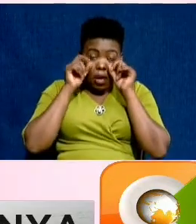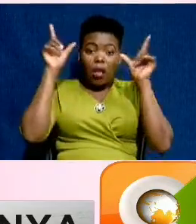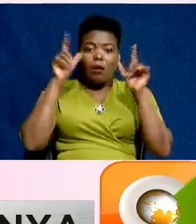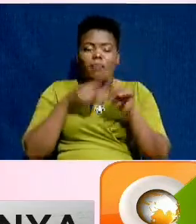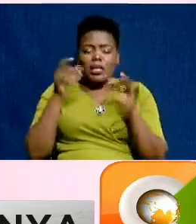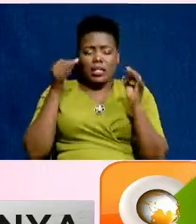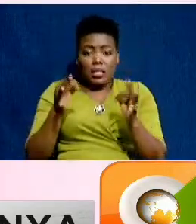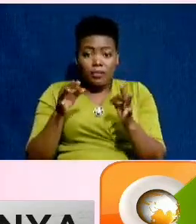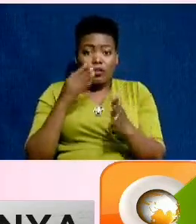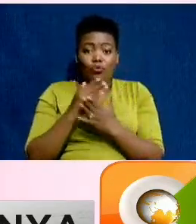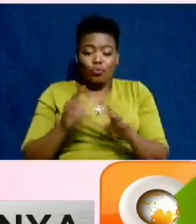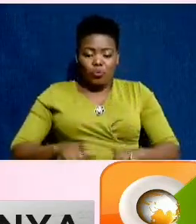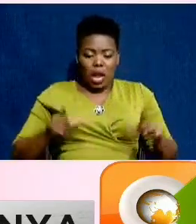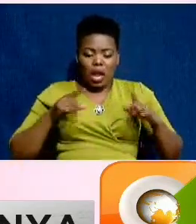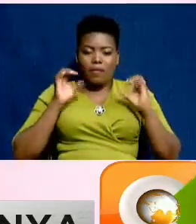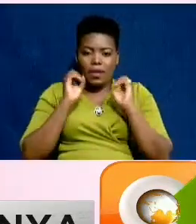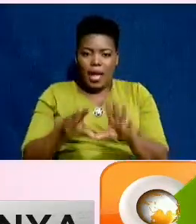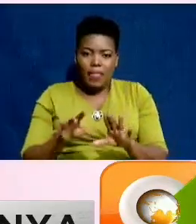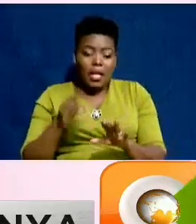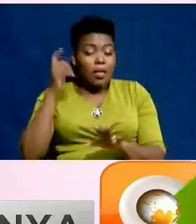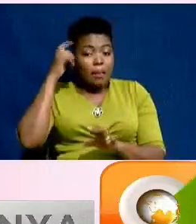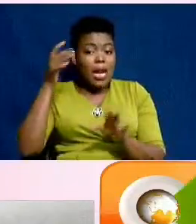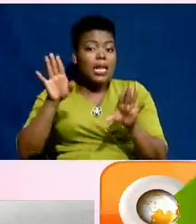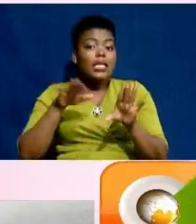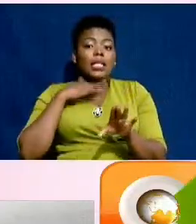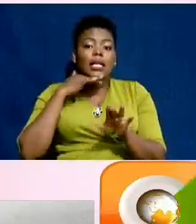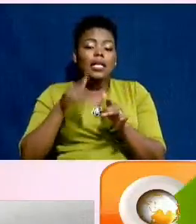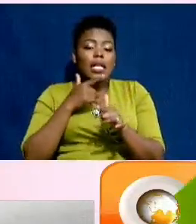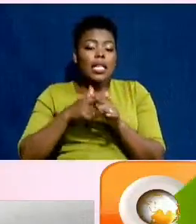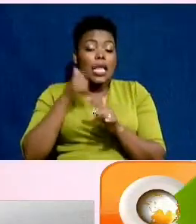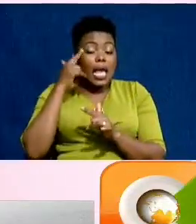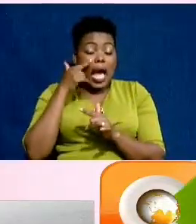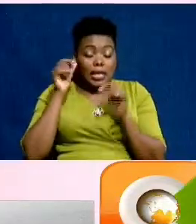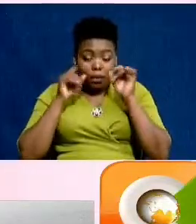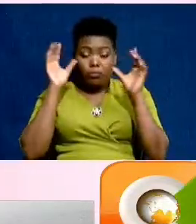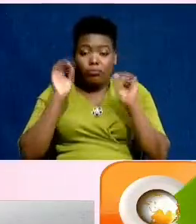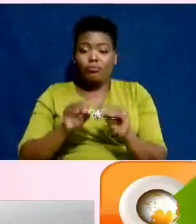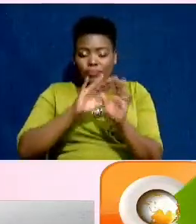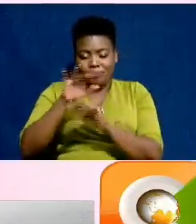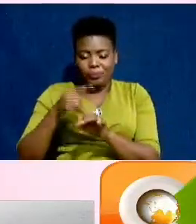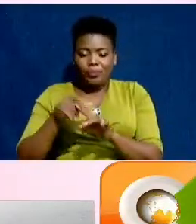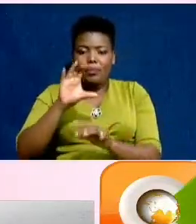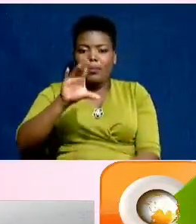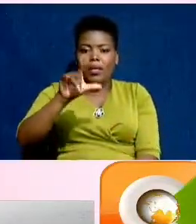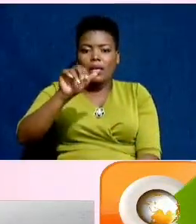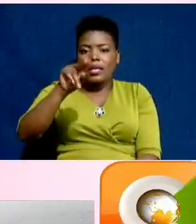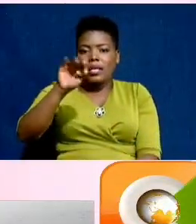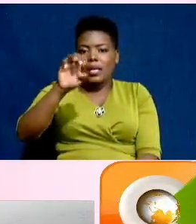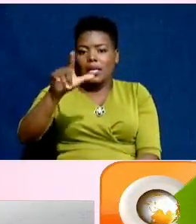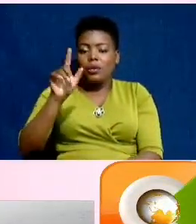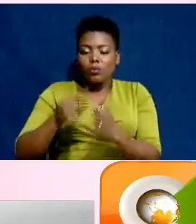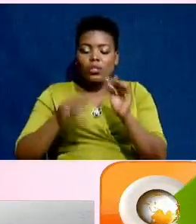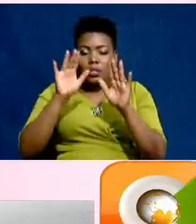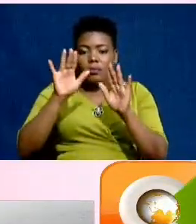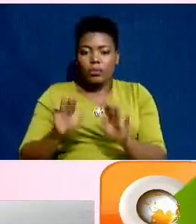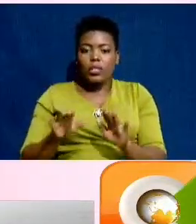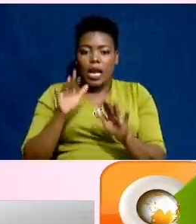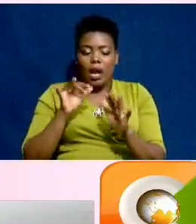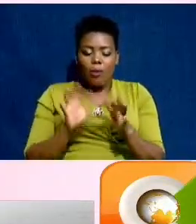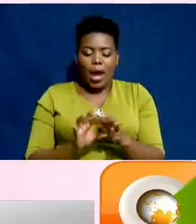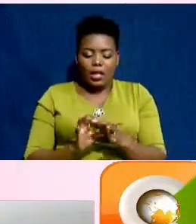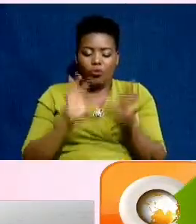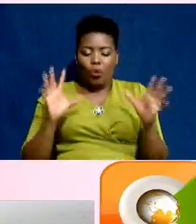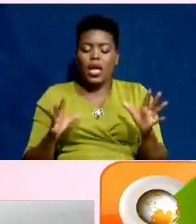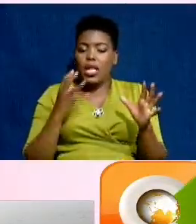case, your eyes will not turn if you have brainstem death. Then clinically, which is very, very important, is now I disconnect the